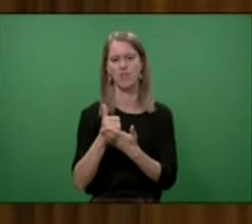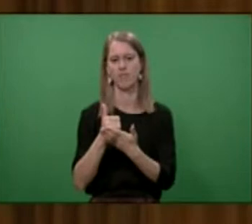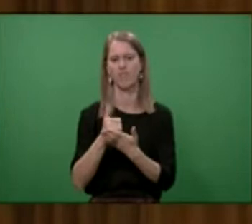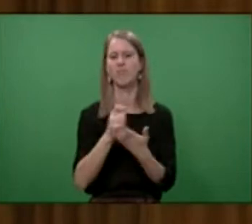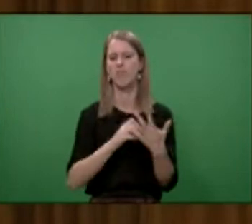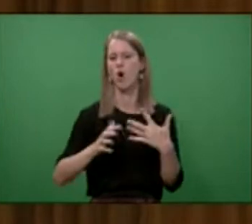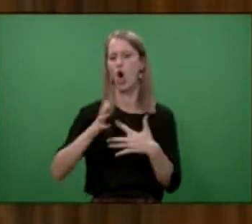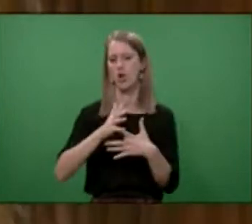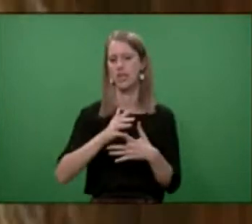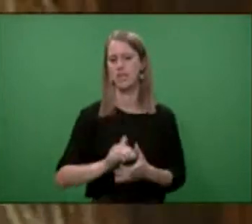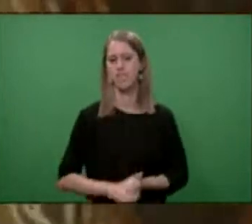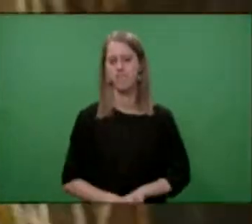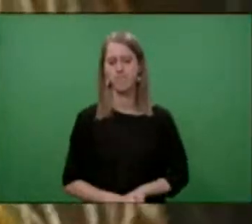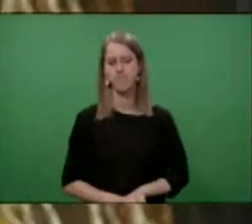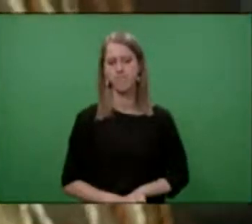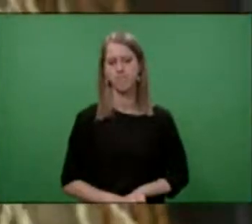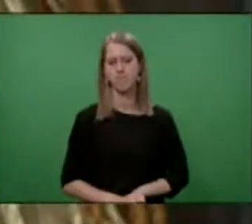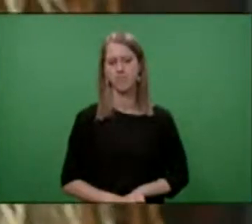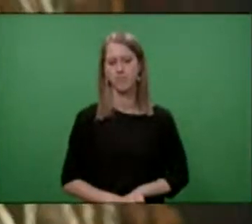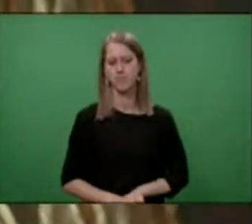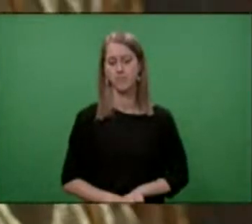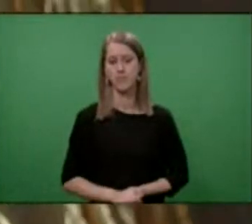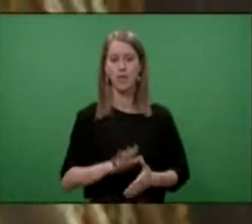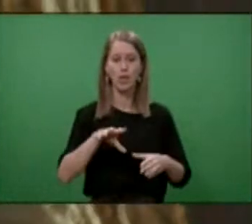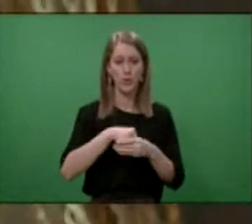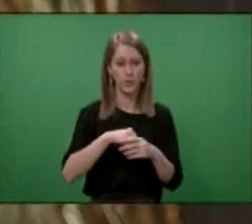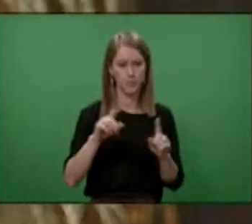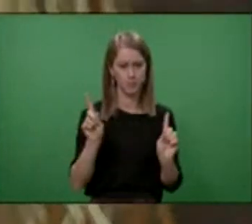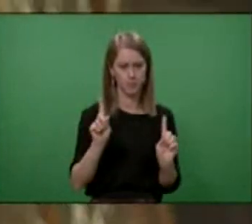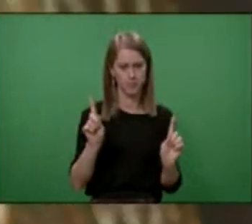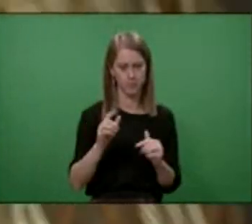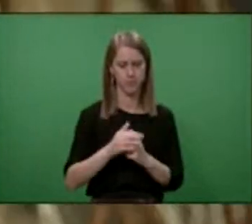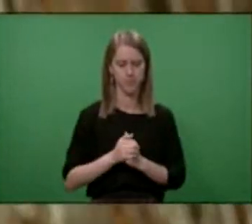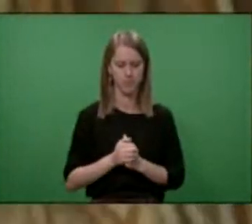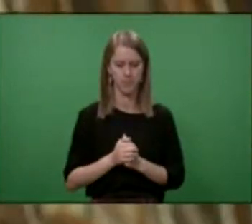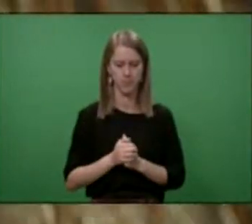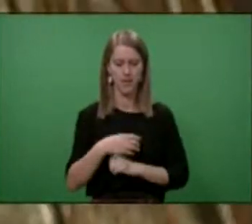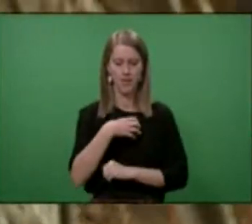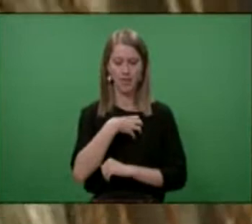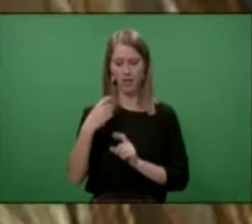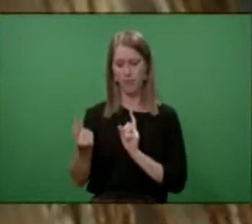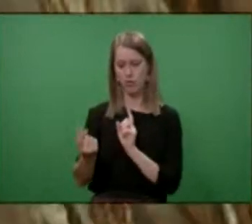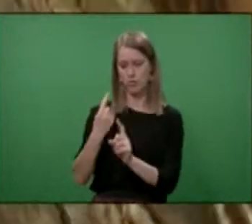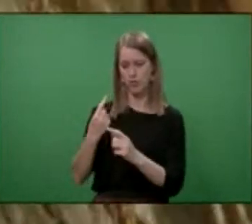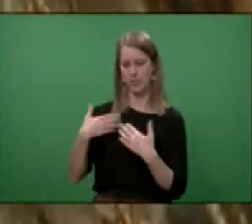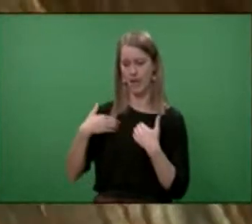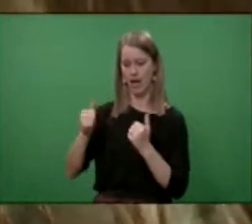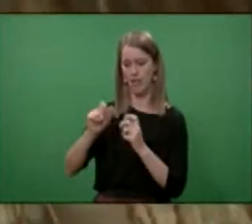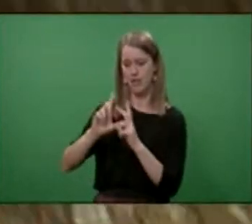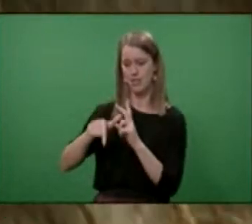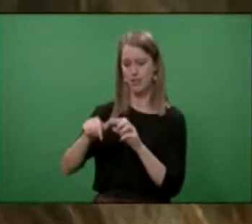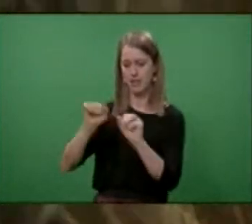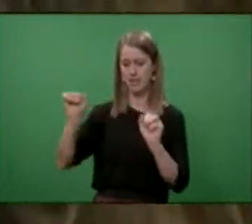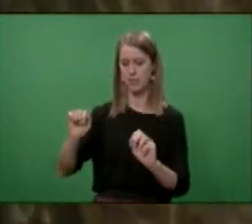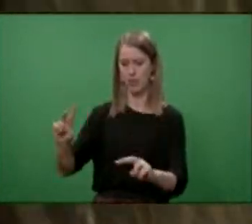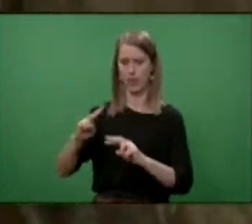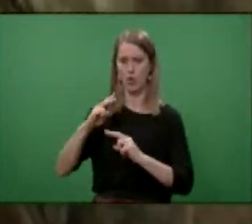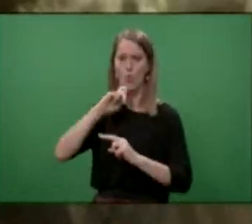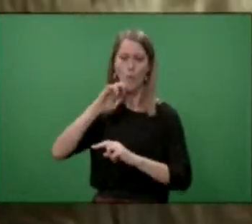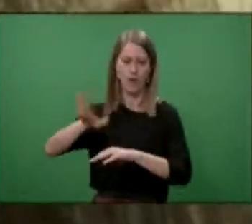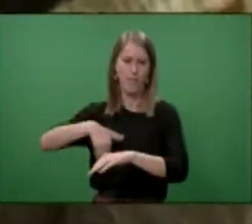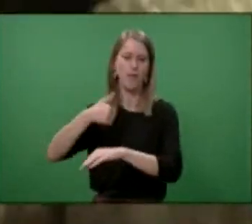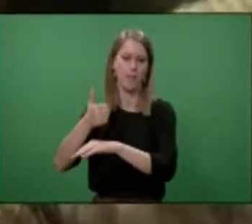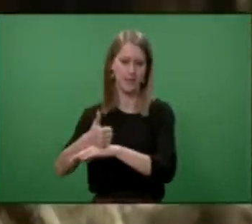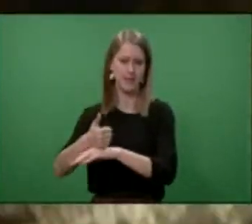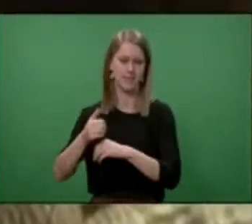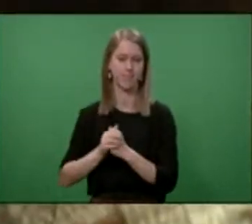priority. This will include implementing the government response to the health and disability system review, the